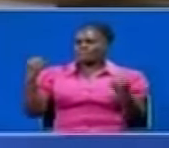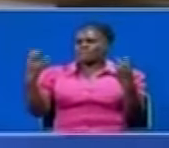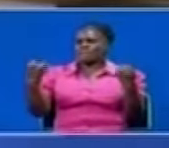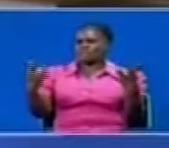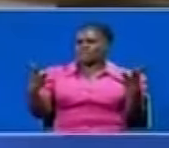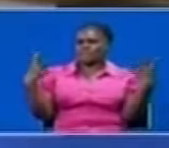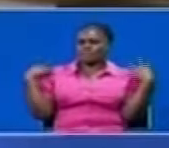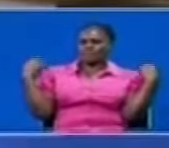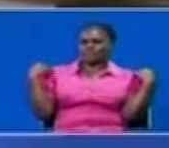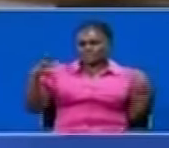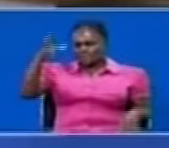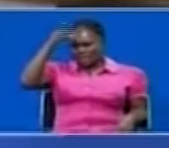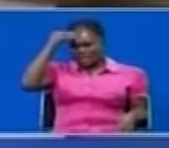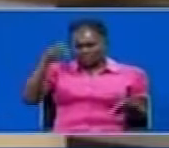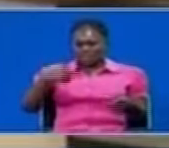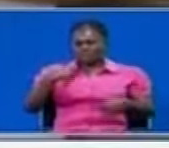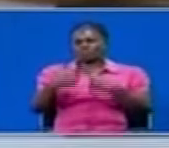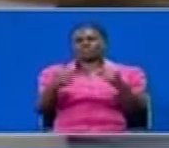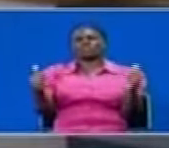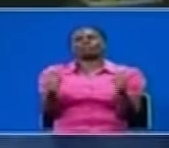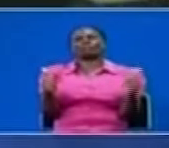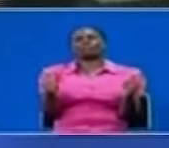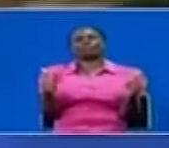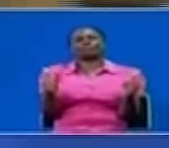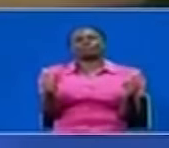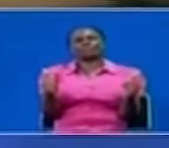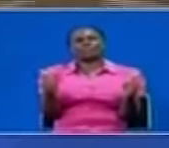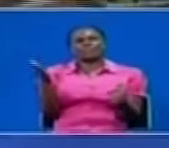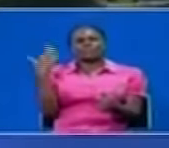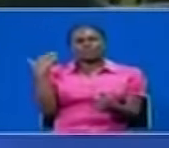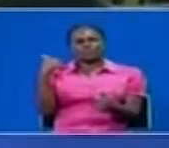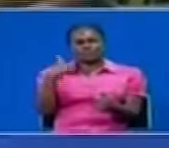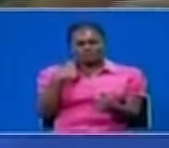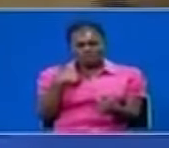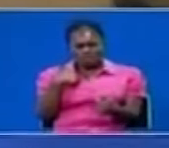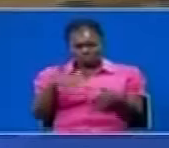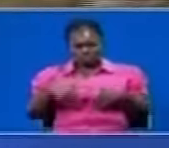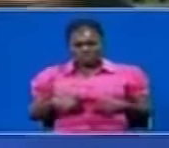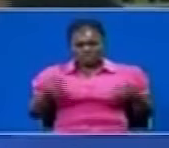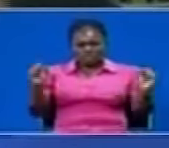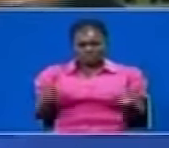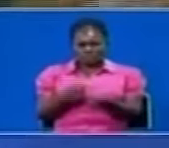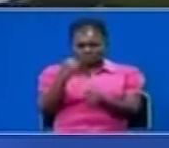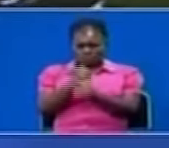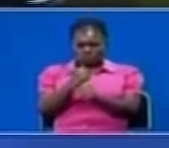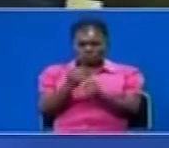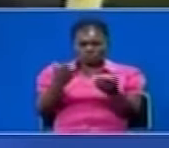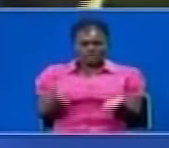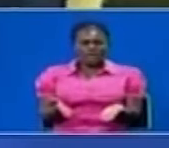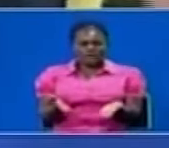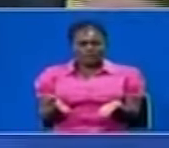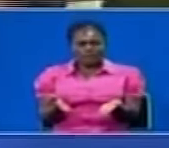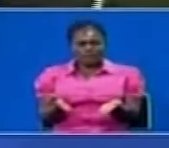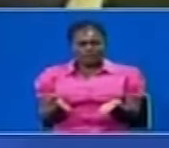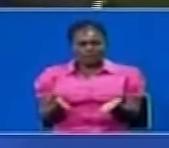mengi tunafundishwa huko, ninaendelea vizuri sana. By then I was wearing a brace. I couldn't do what I'm doing now. So